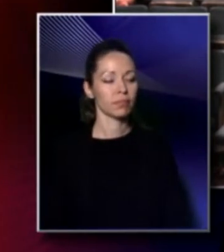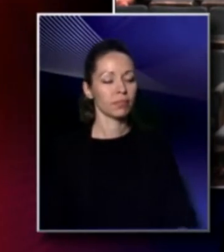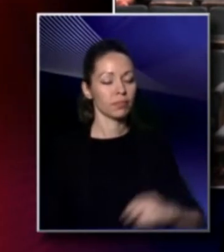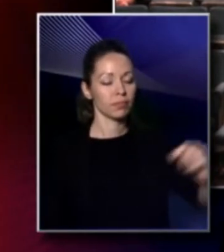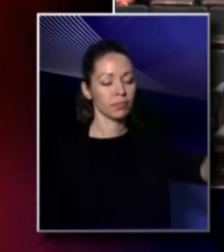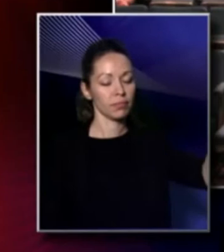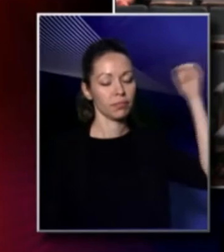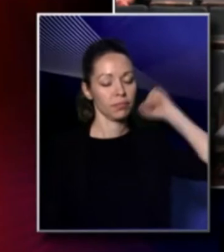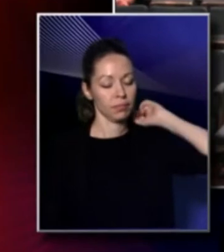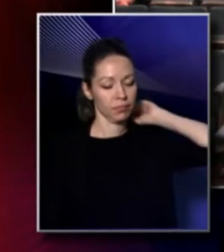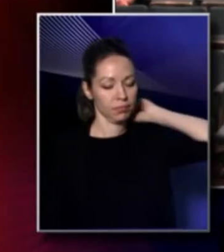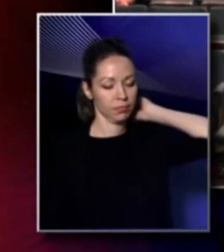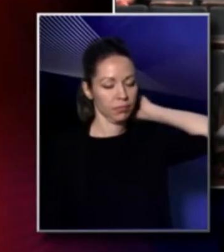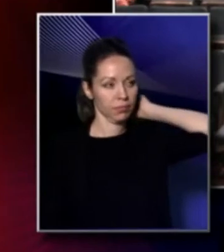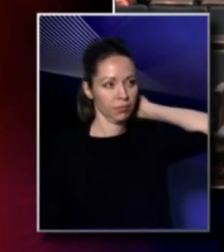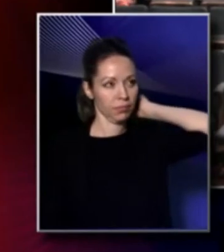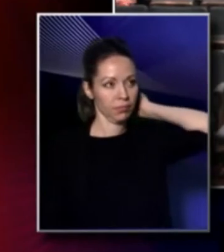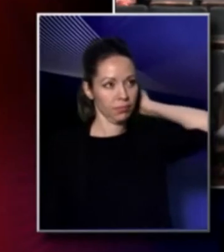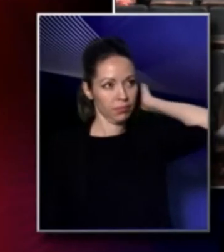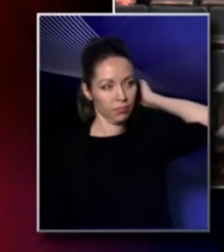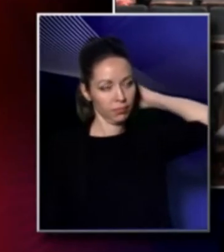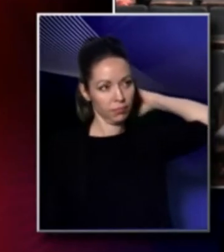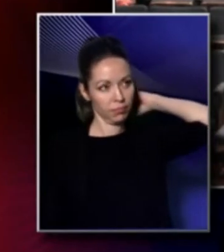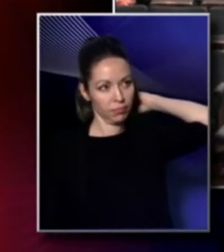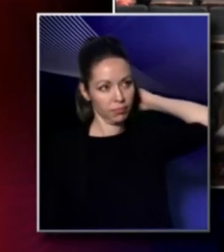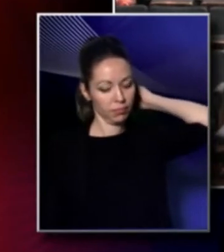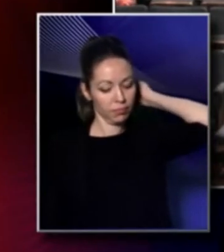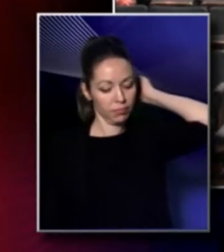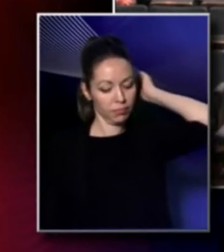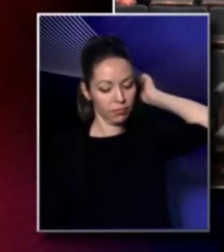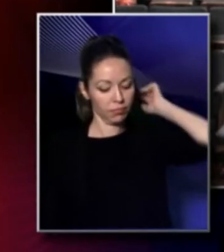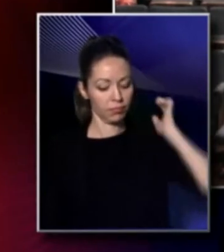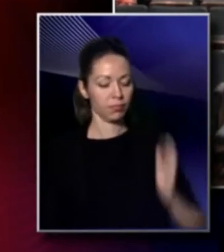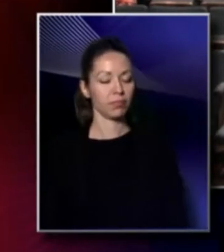Also about the old vocational building, the roof there,